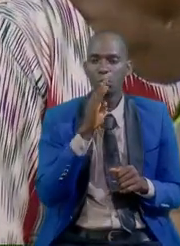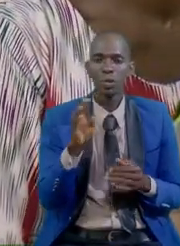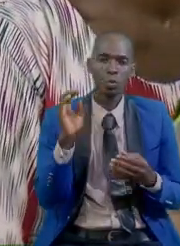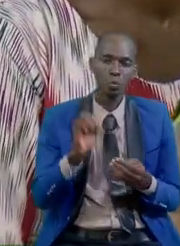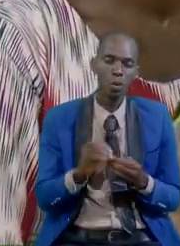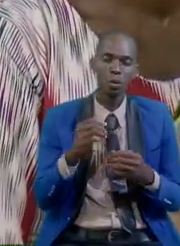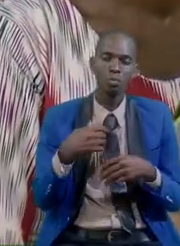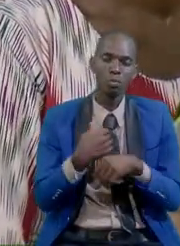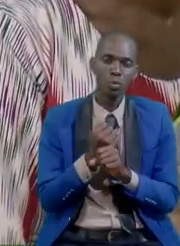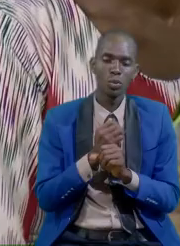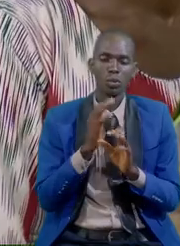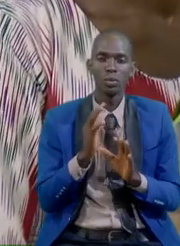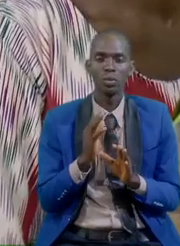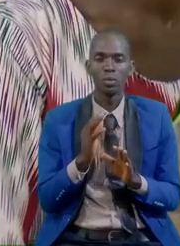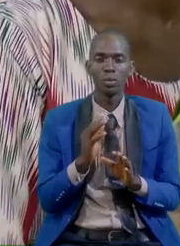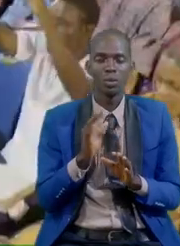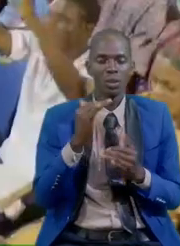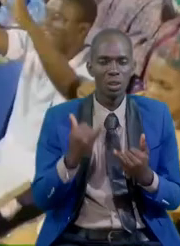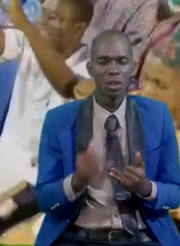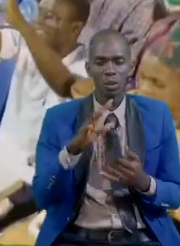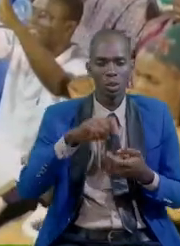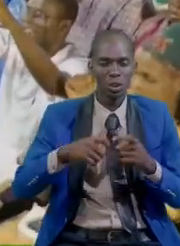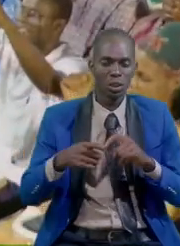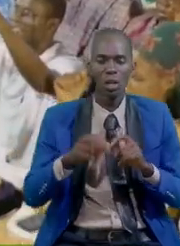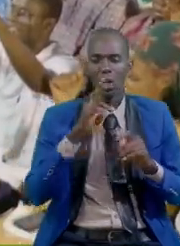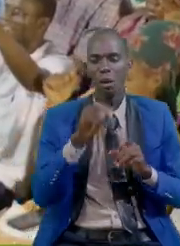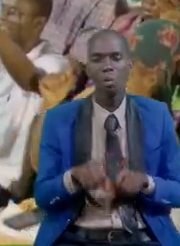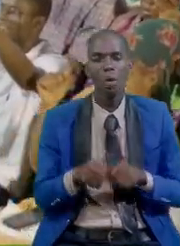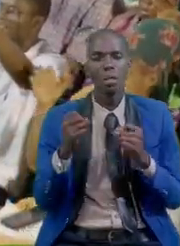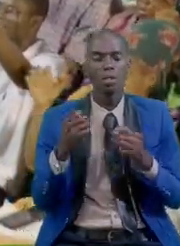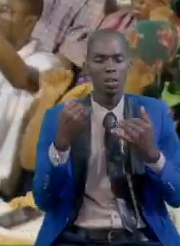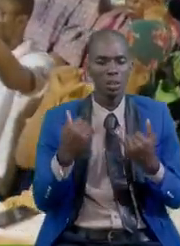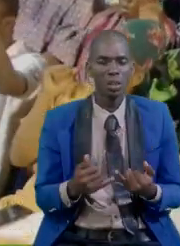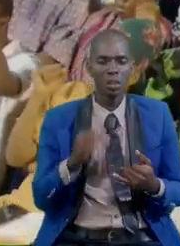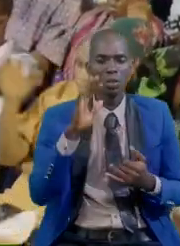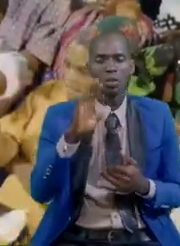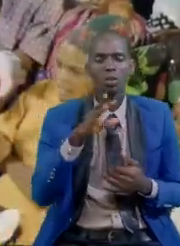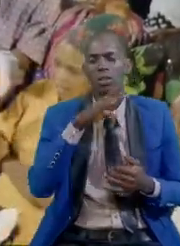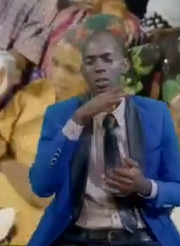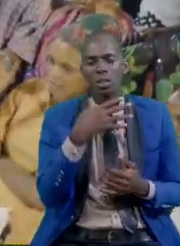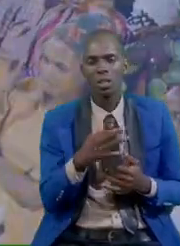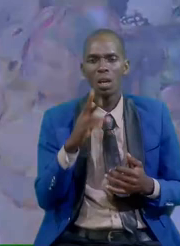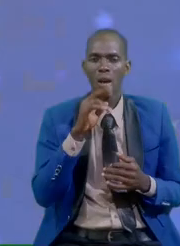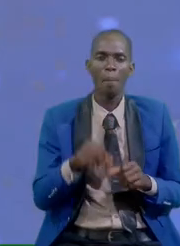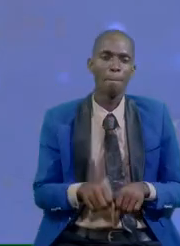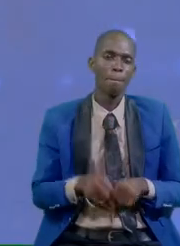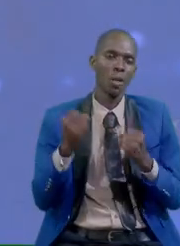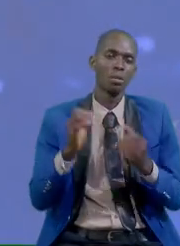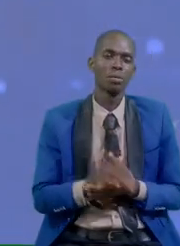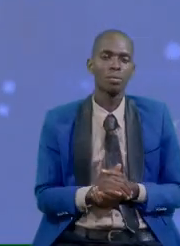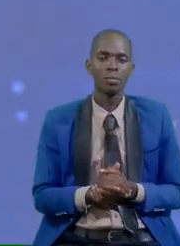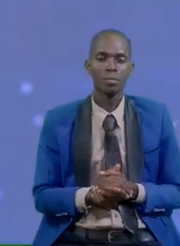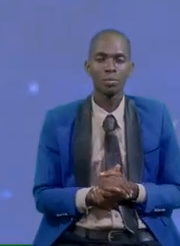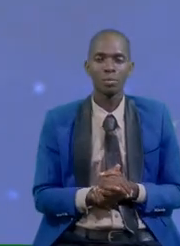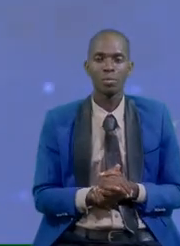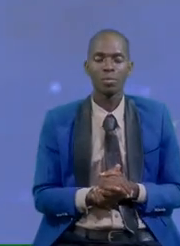Now your chains are broken. Now the shackles are broken. They said, the